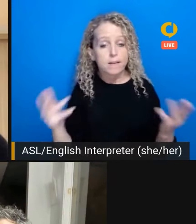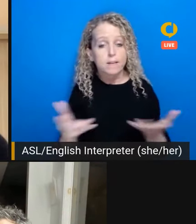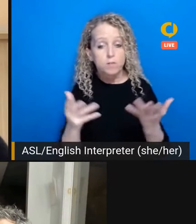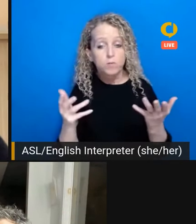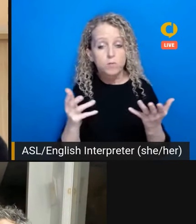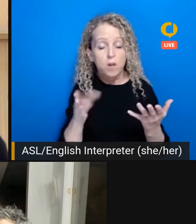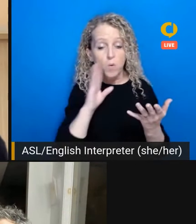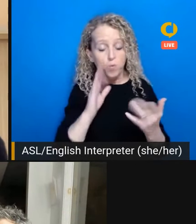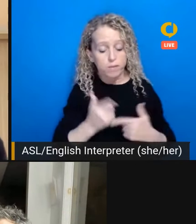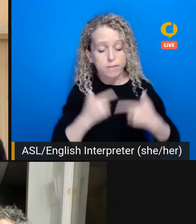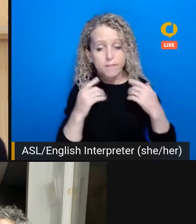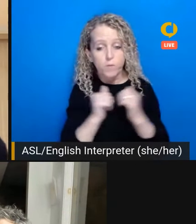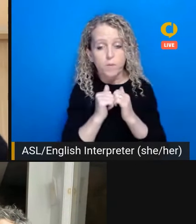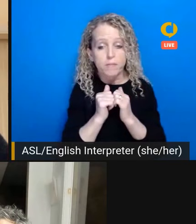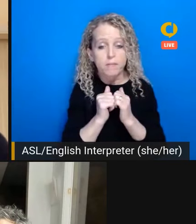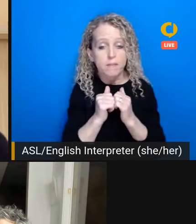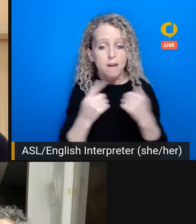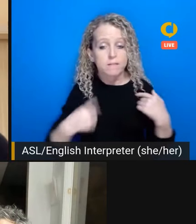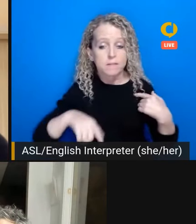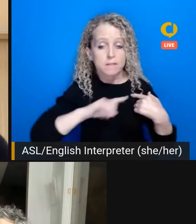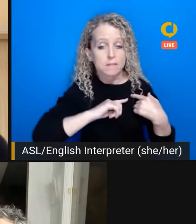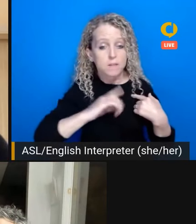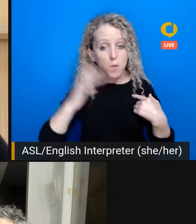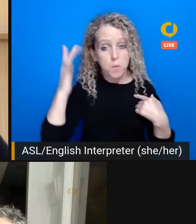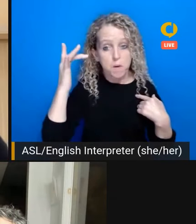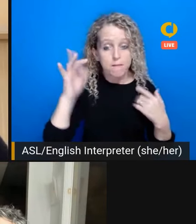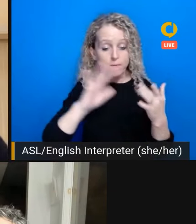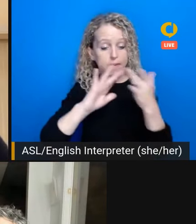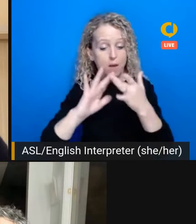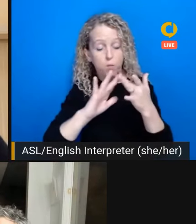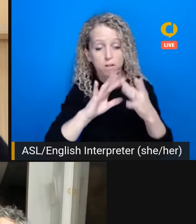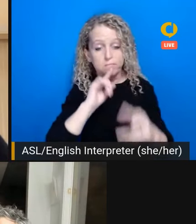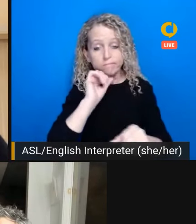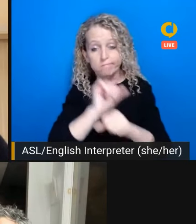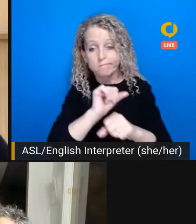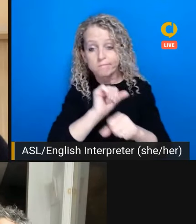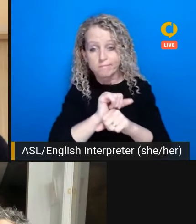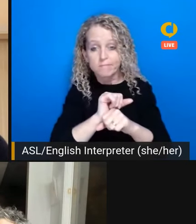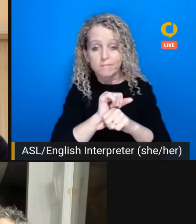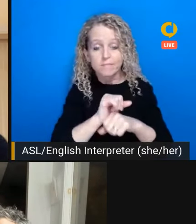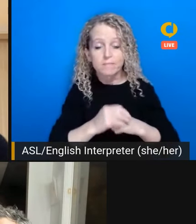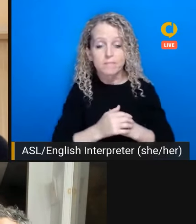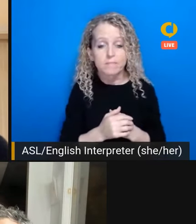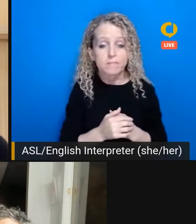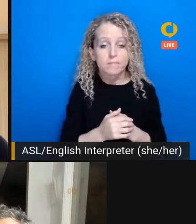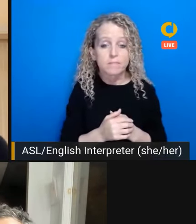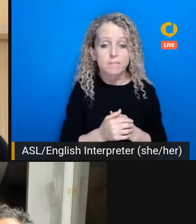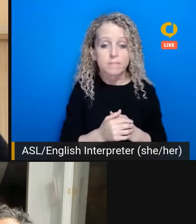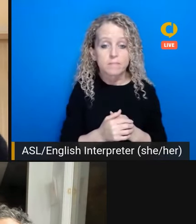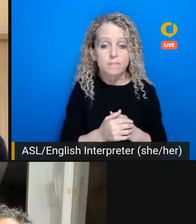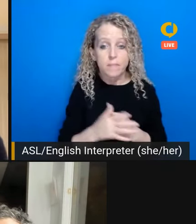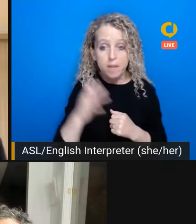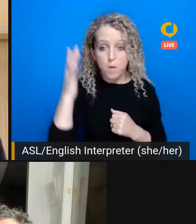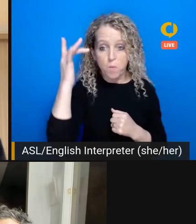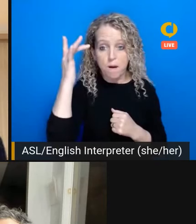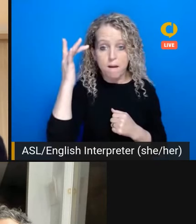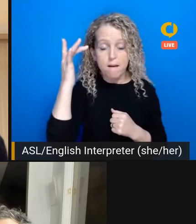network perspective, it's definitely the case. Because of the issue of scaling up,